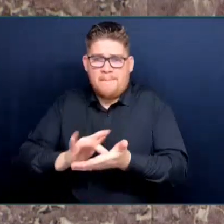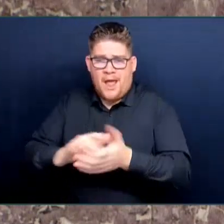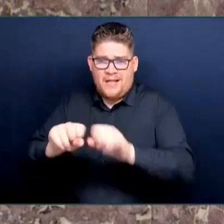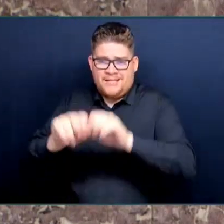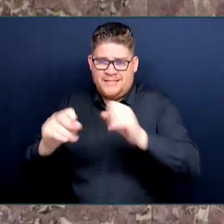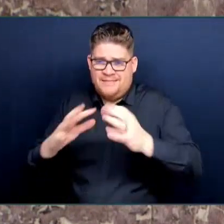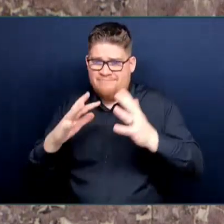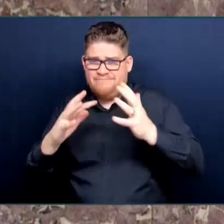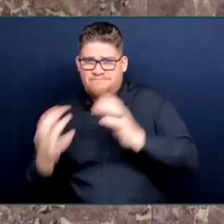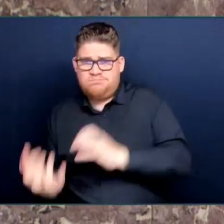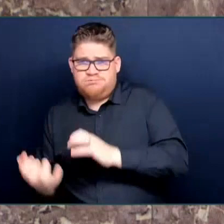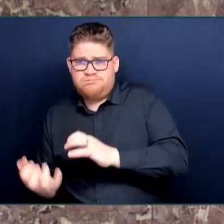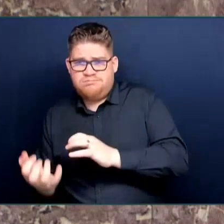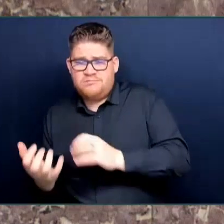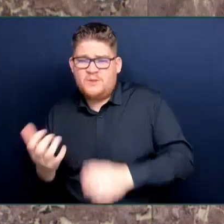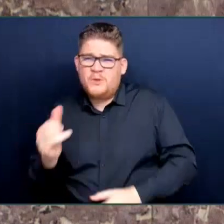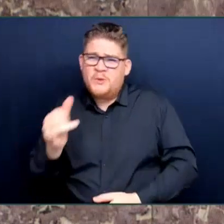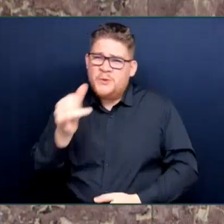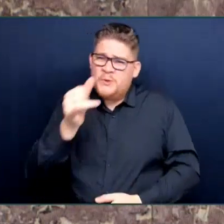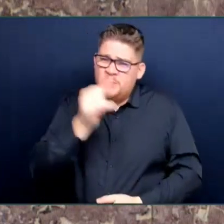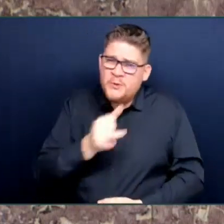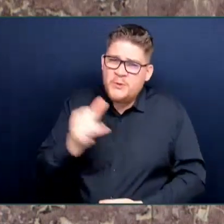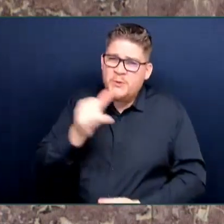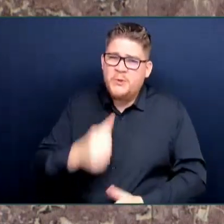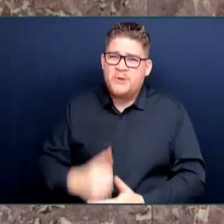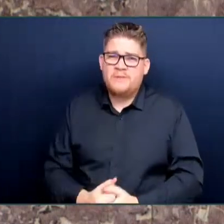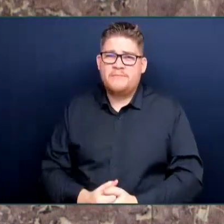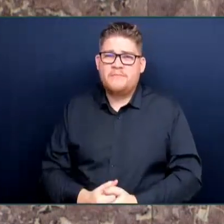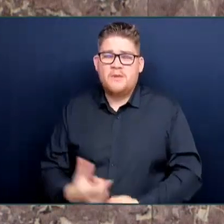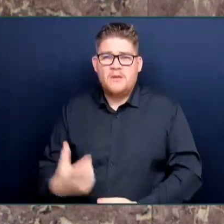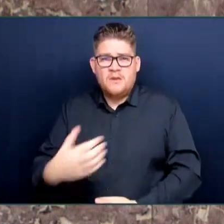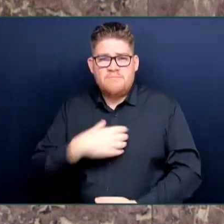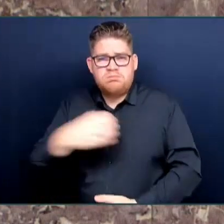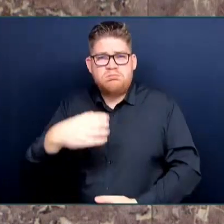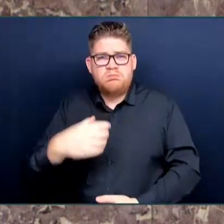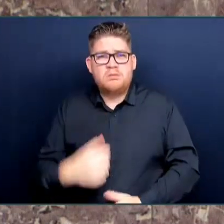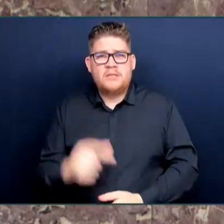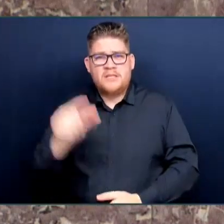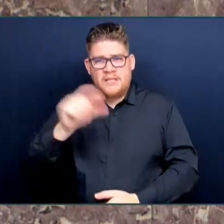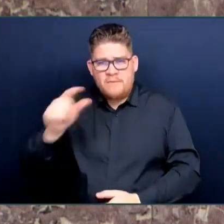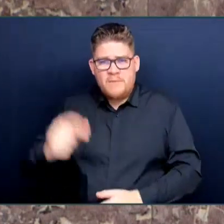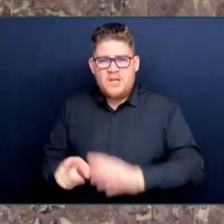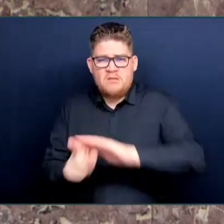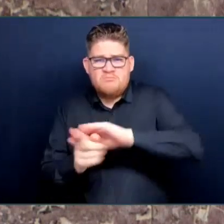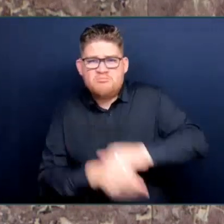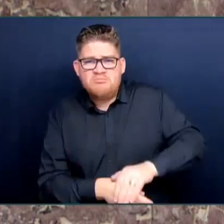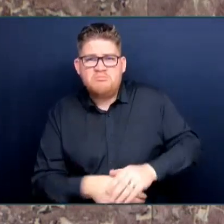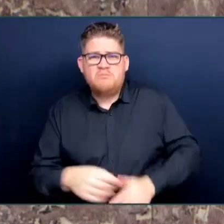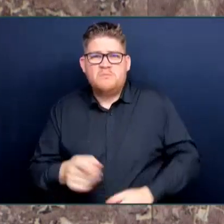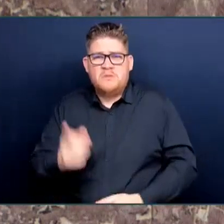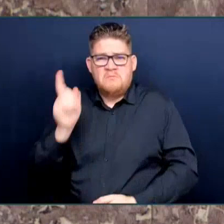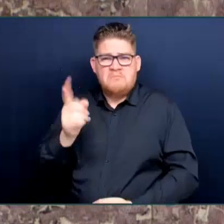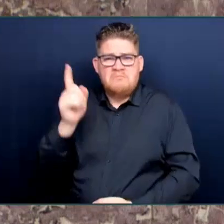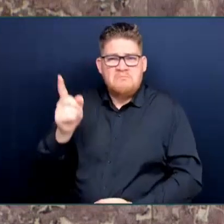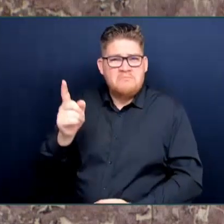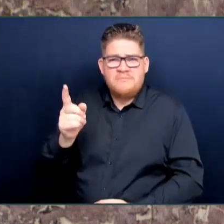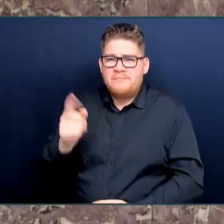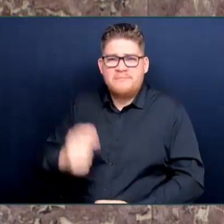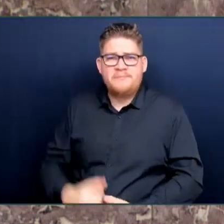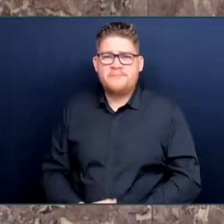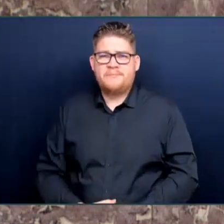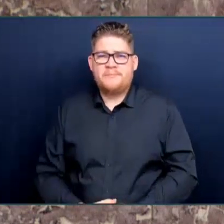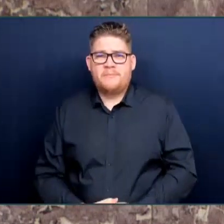but let's remember that hundreds of nurses and doctors have also been silenced from speaking out about the quality of